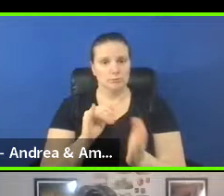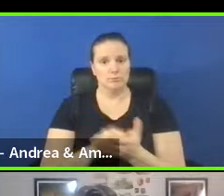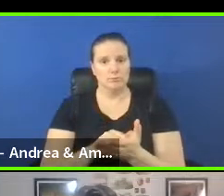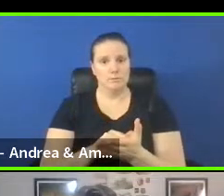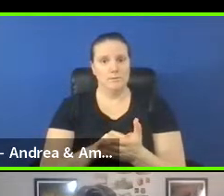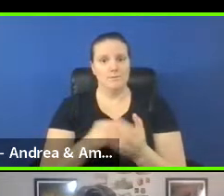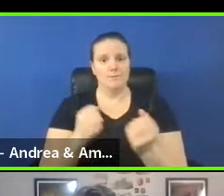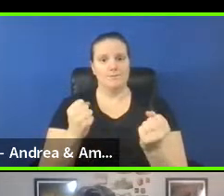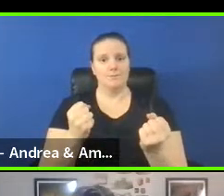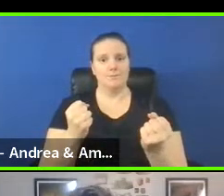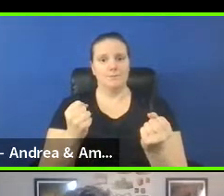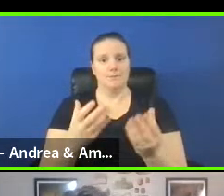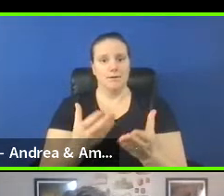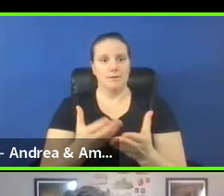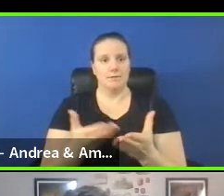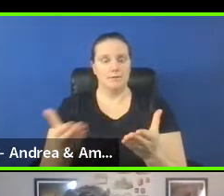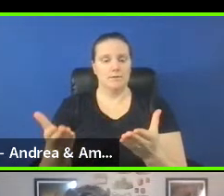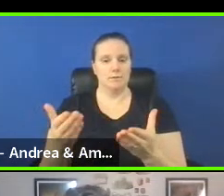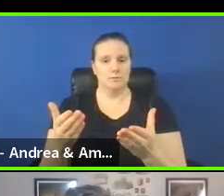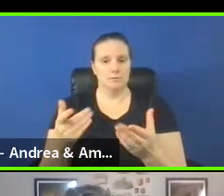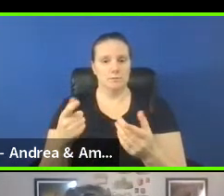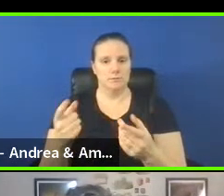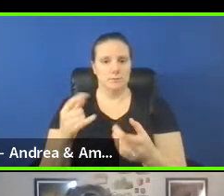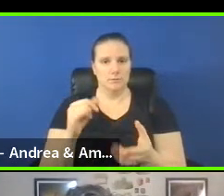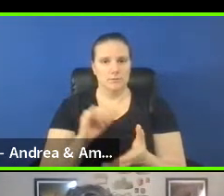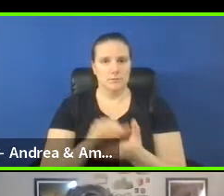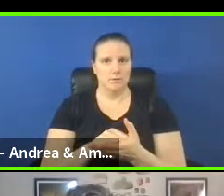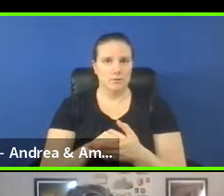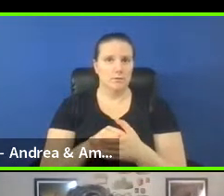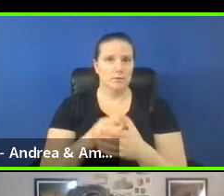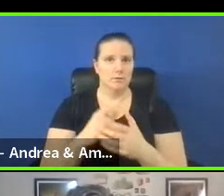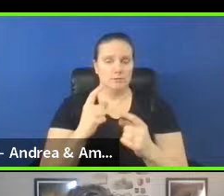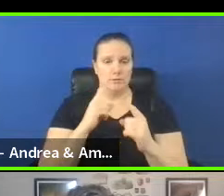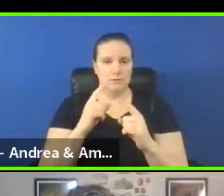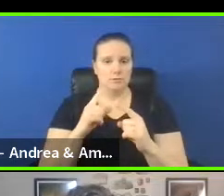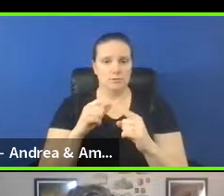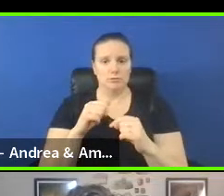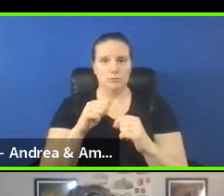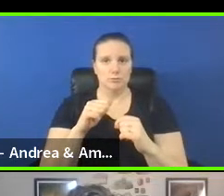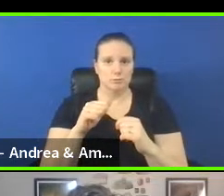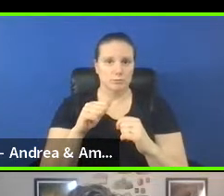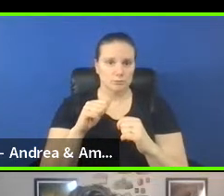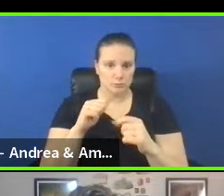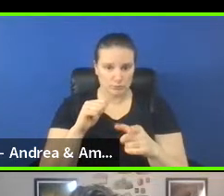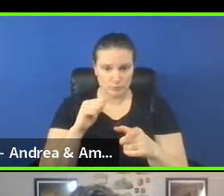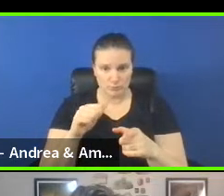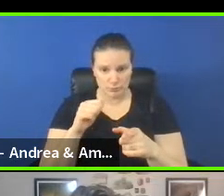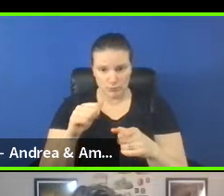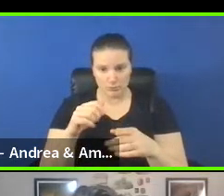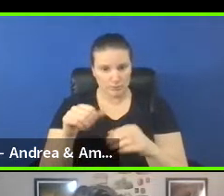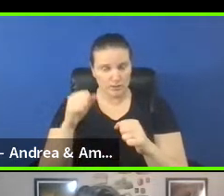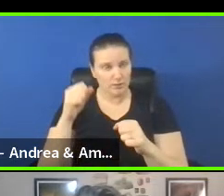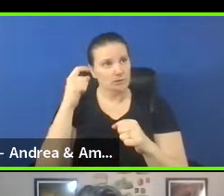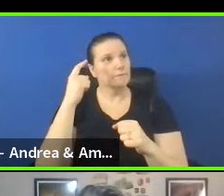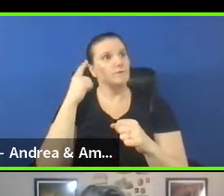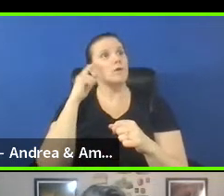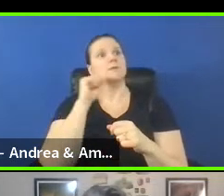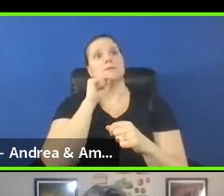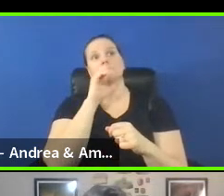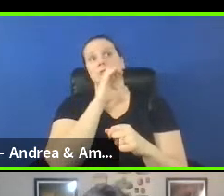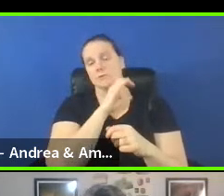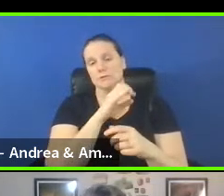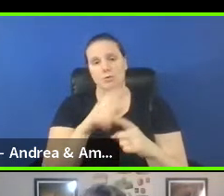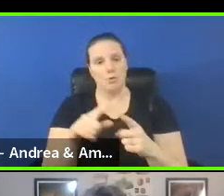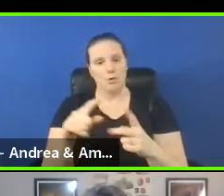lot of these projected times that we're talking about tonight don't take into account the time it takes for a senior